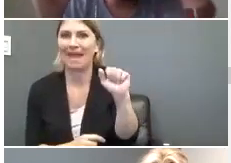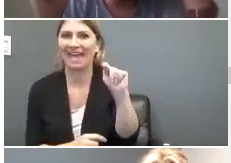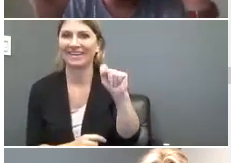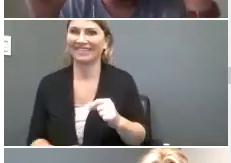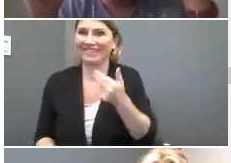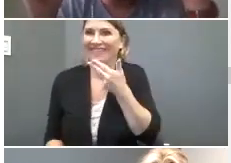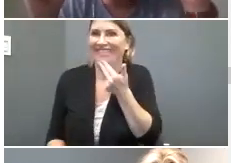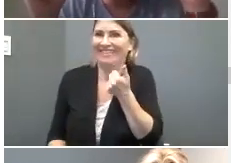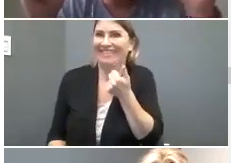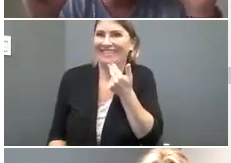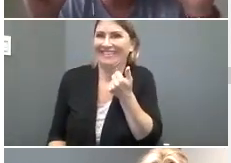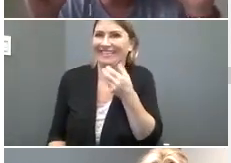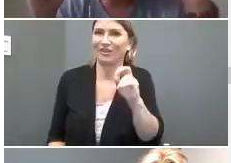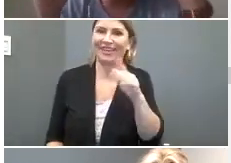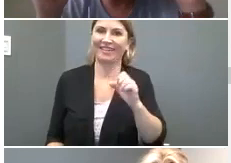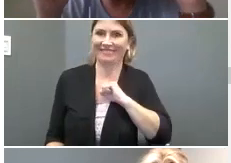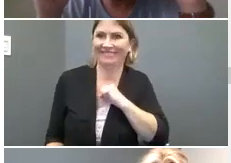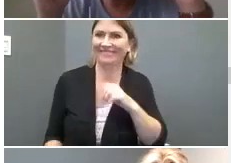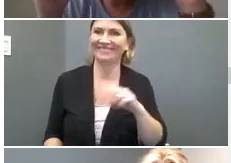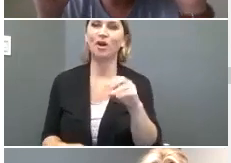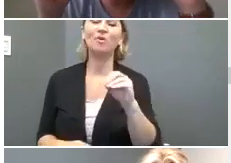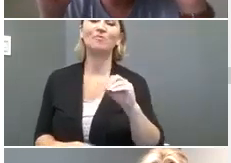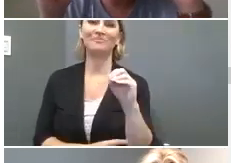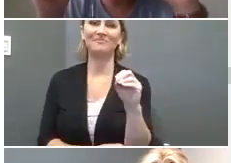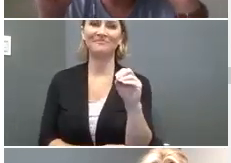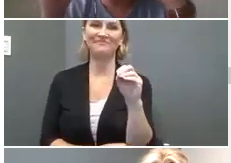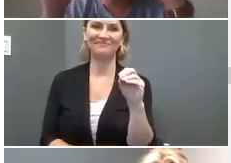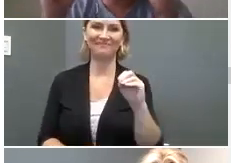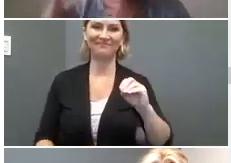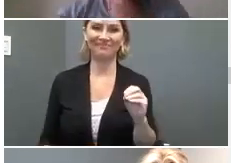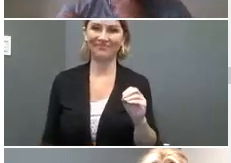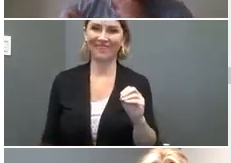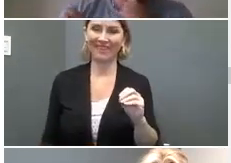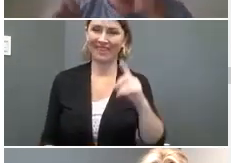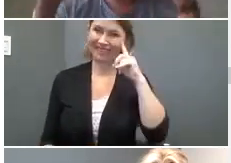Okay. So think